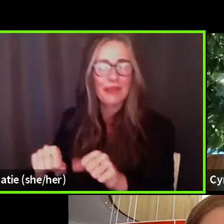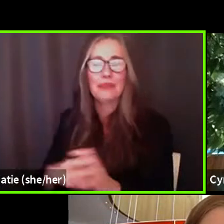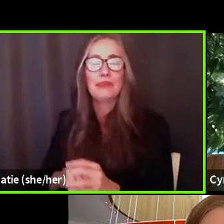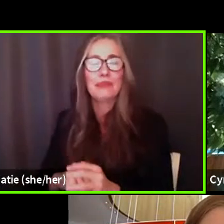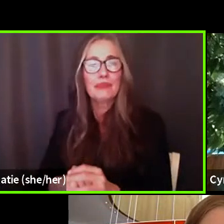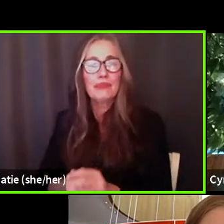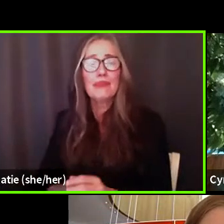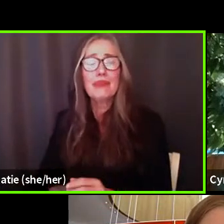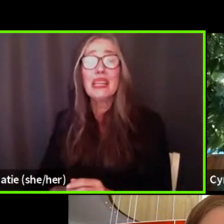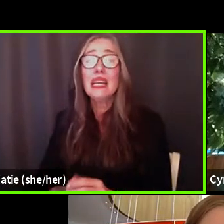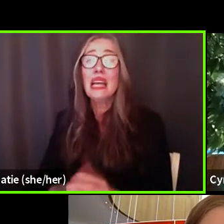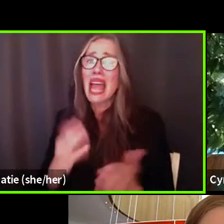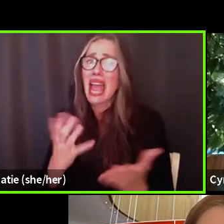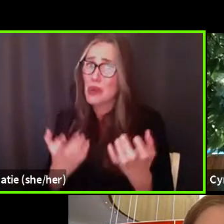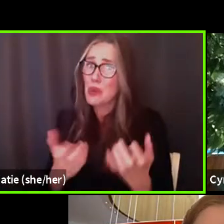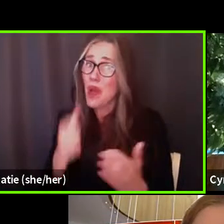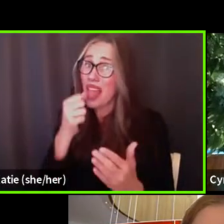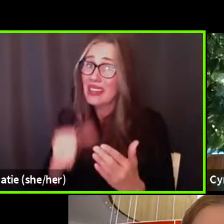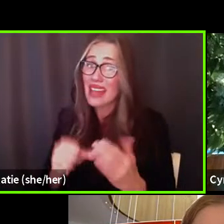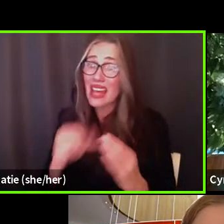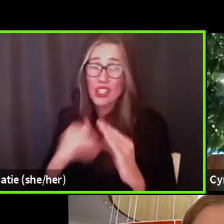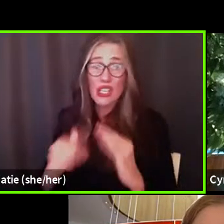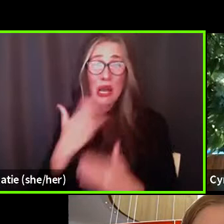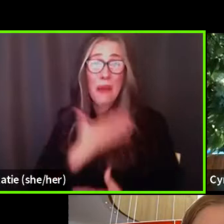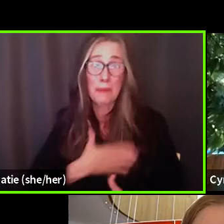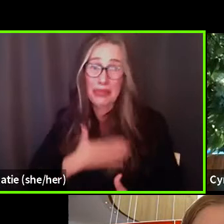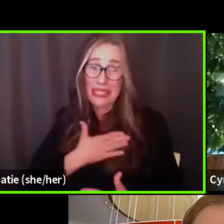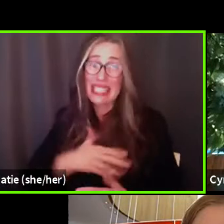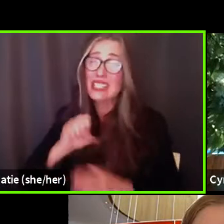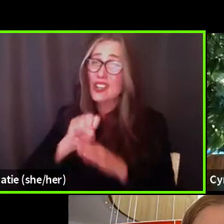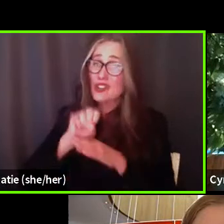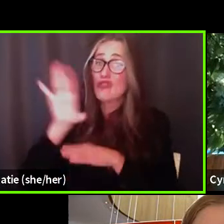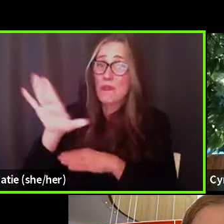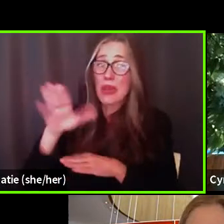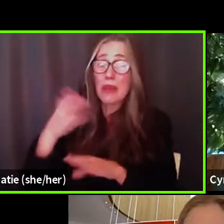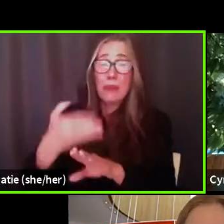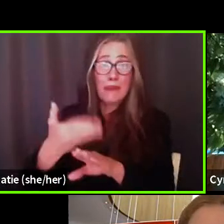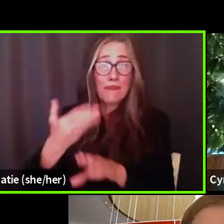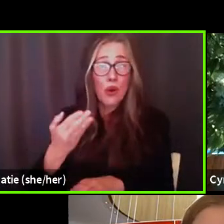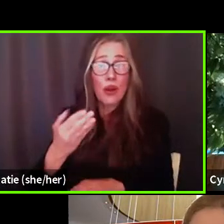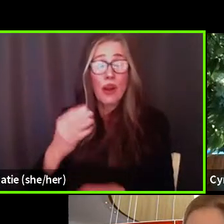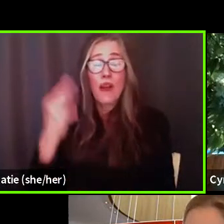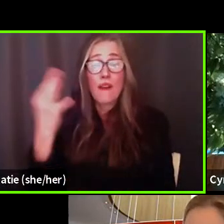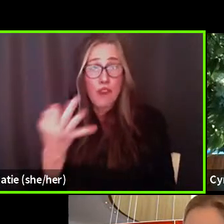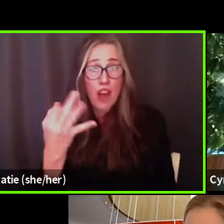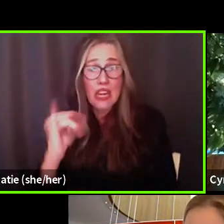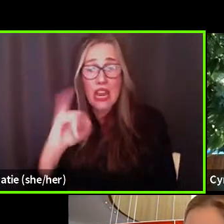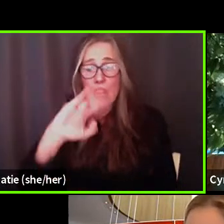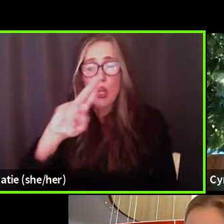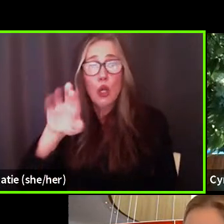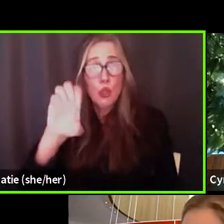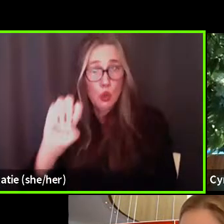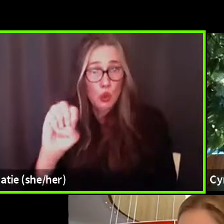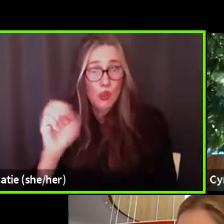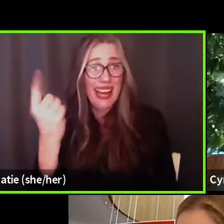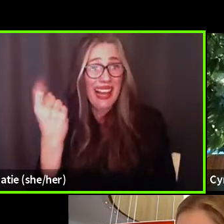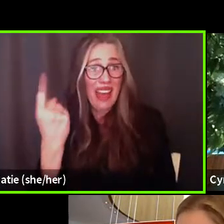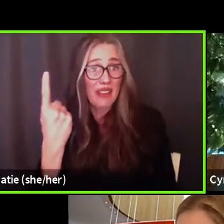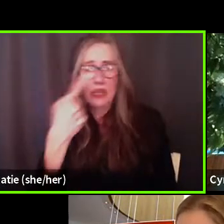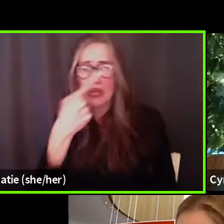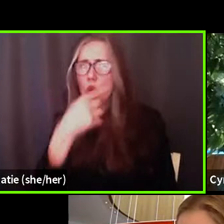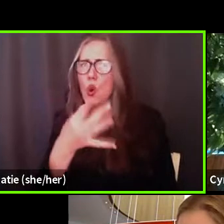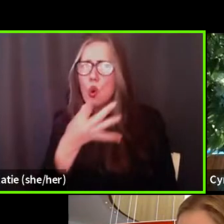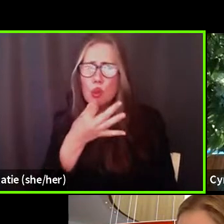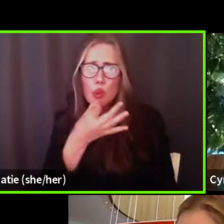please be submitted by friday june 11th so we have roughly a little bit under one week um